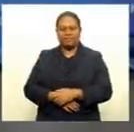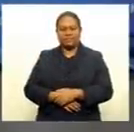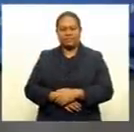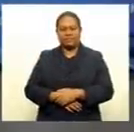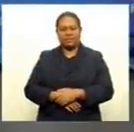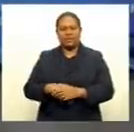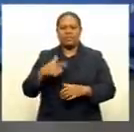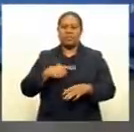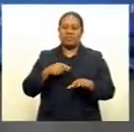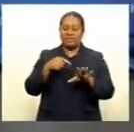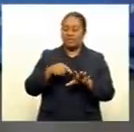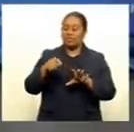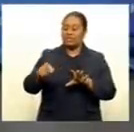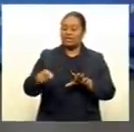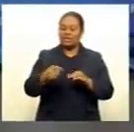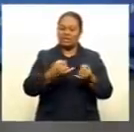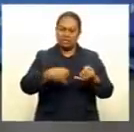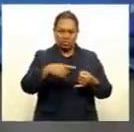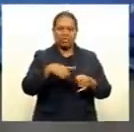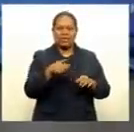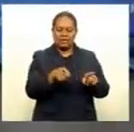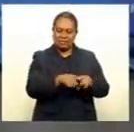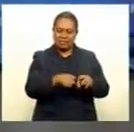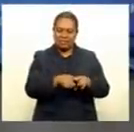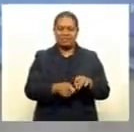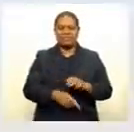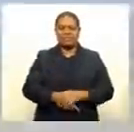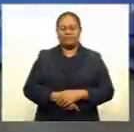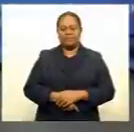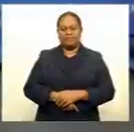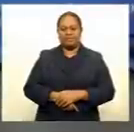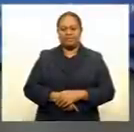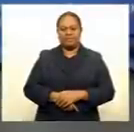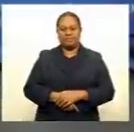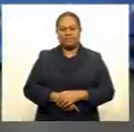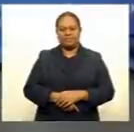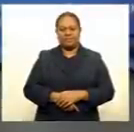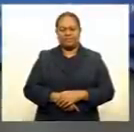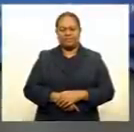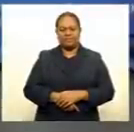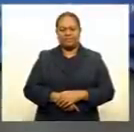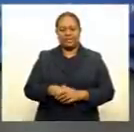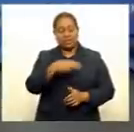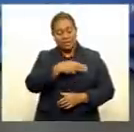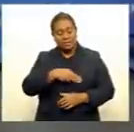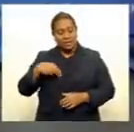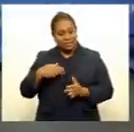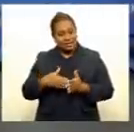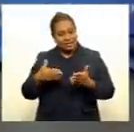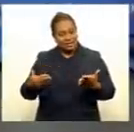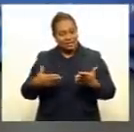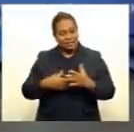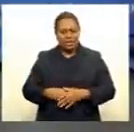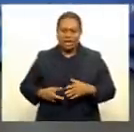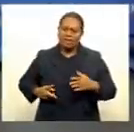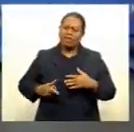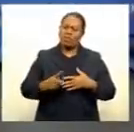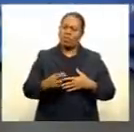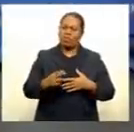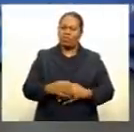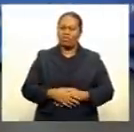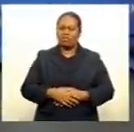are outside Suva as well. So we are constrained. So in that case, the ministry has launched